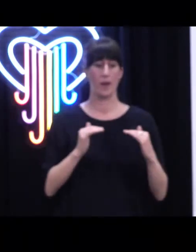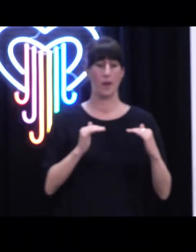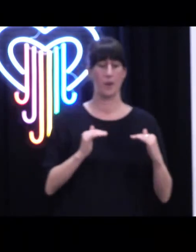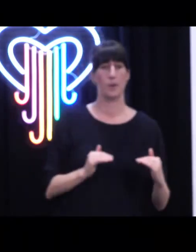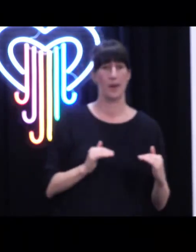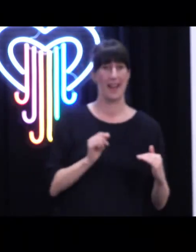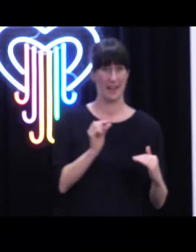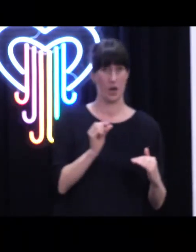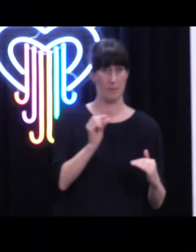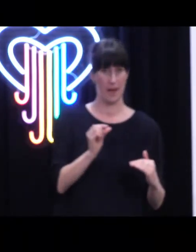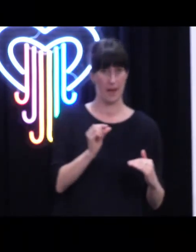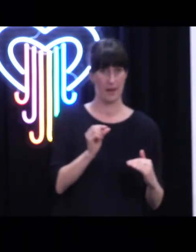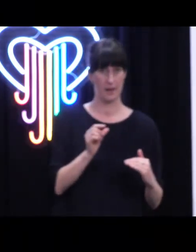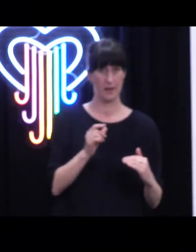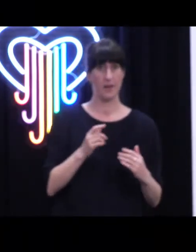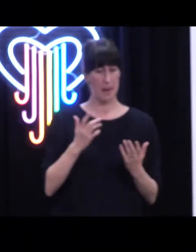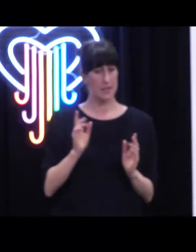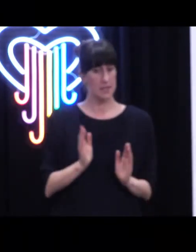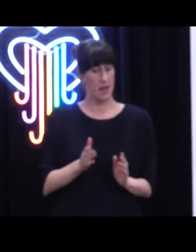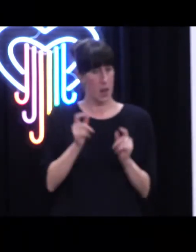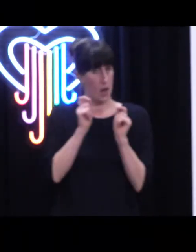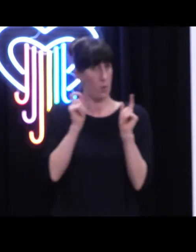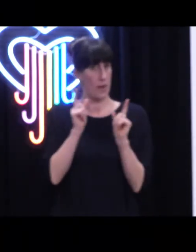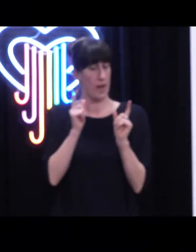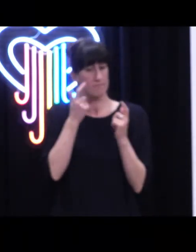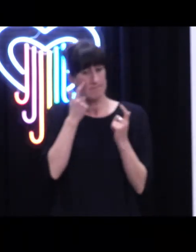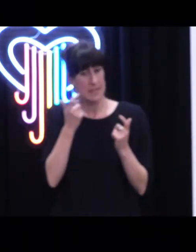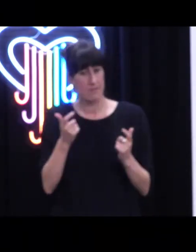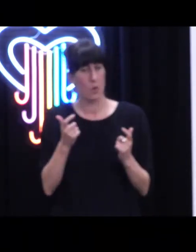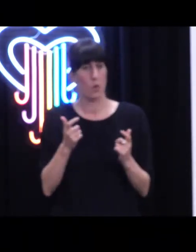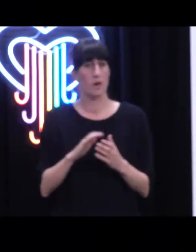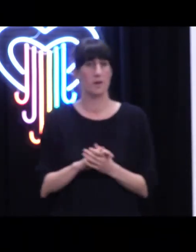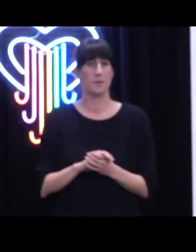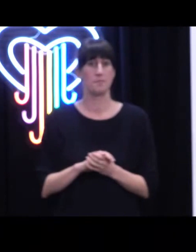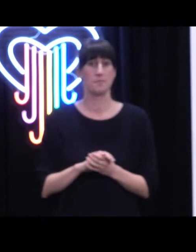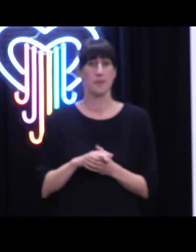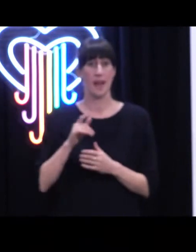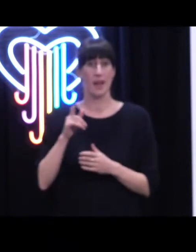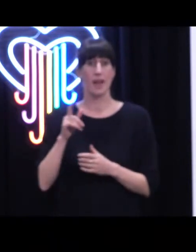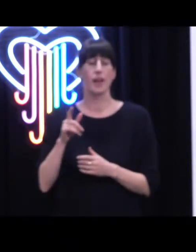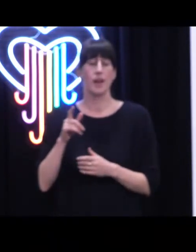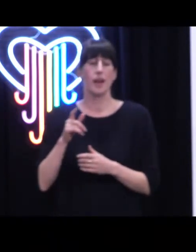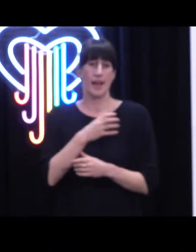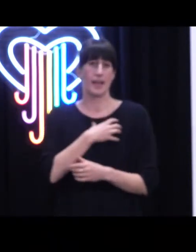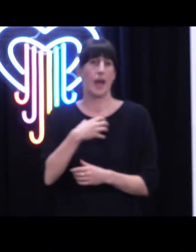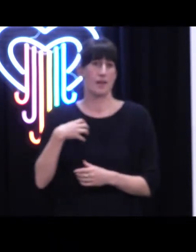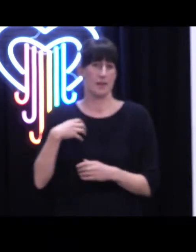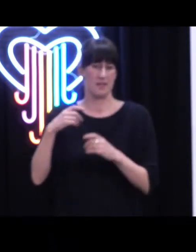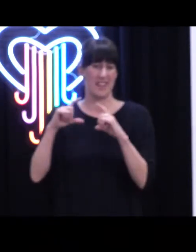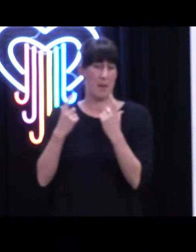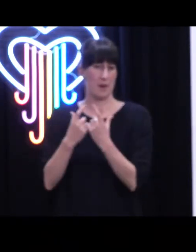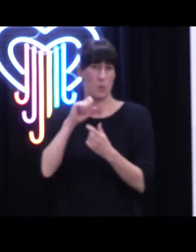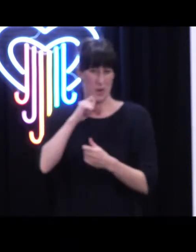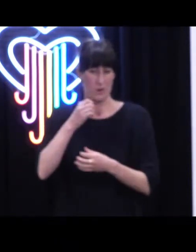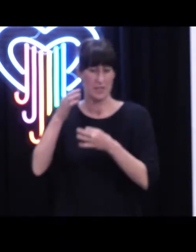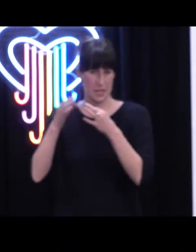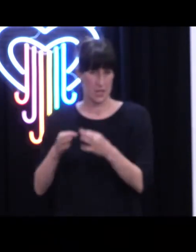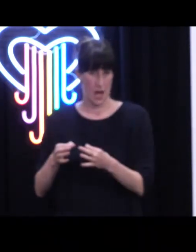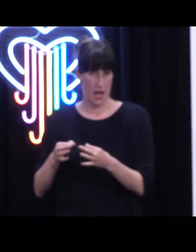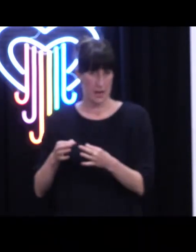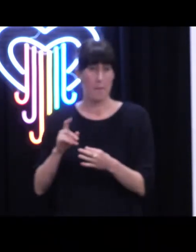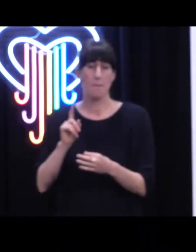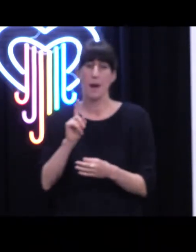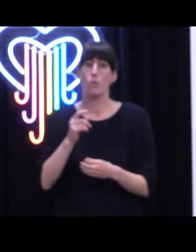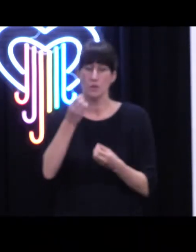on high alert. While final decisions will be made at Cabinet, we wanted to give a forward preview of our direction of